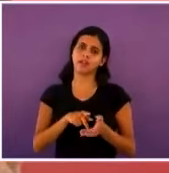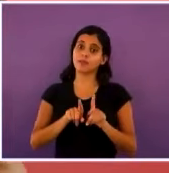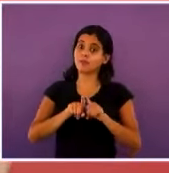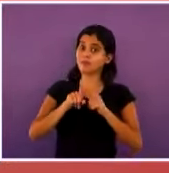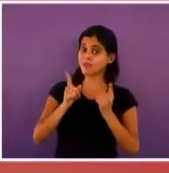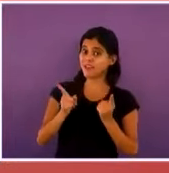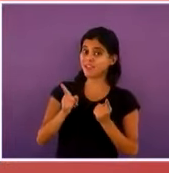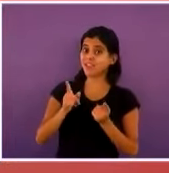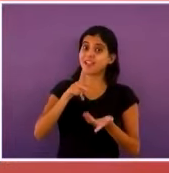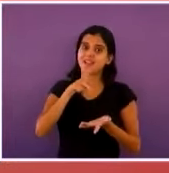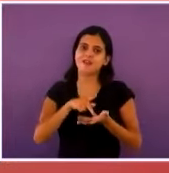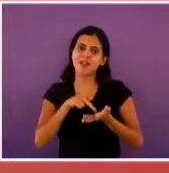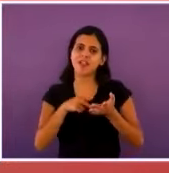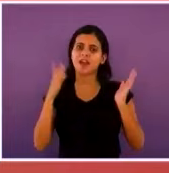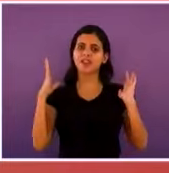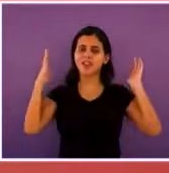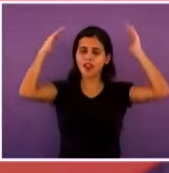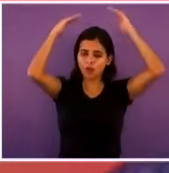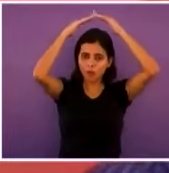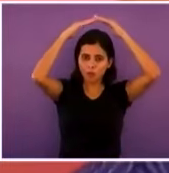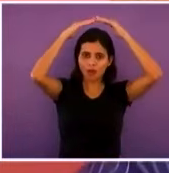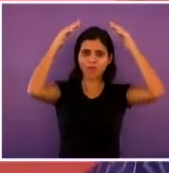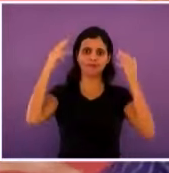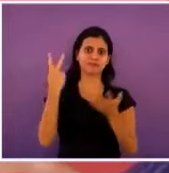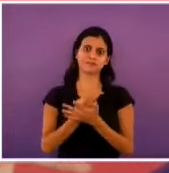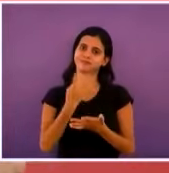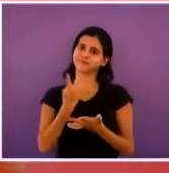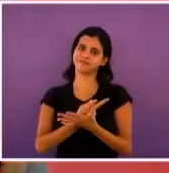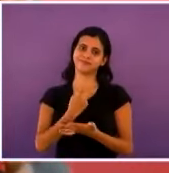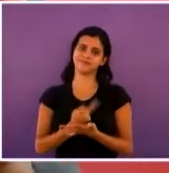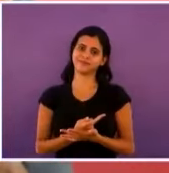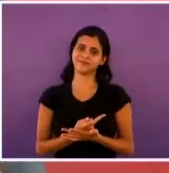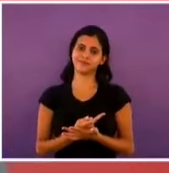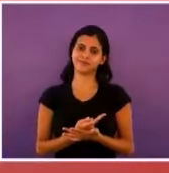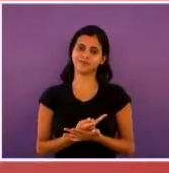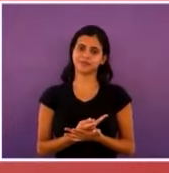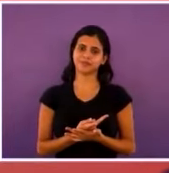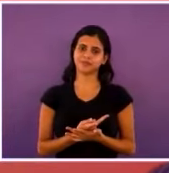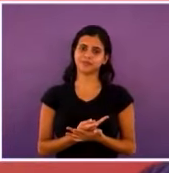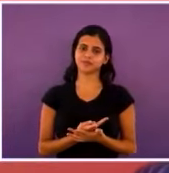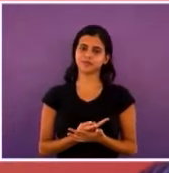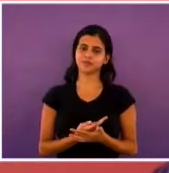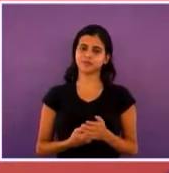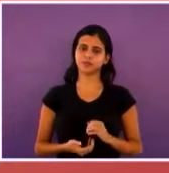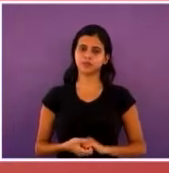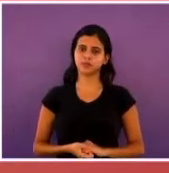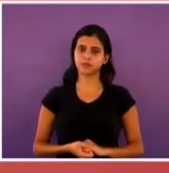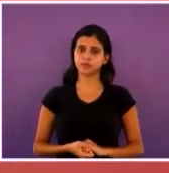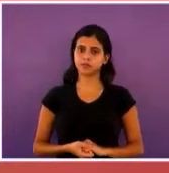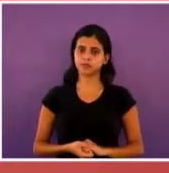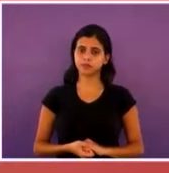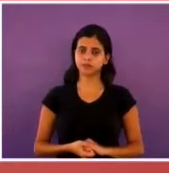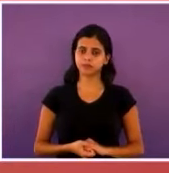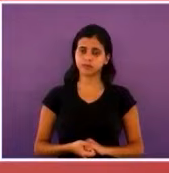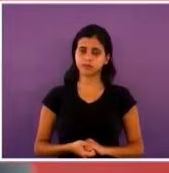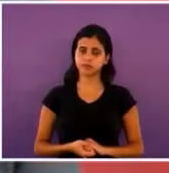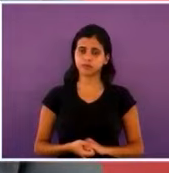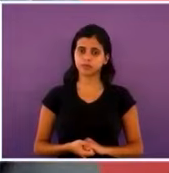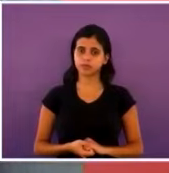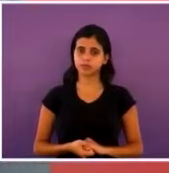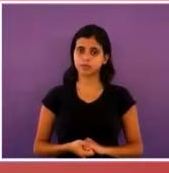Mas ele está usando a linguagem nos seus próprios termos. Which is not what the Bible teaches us to believe and to